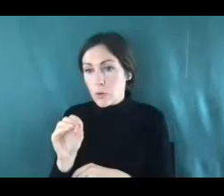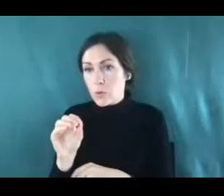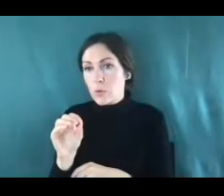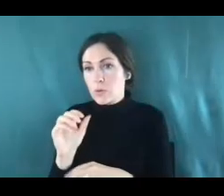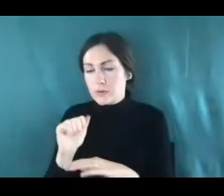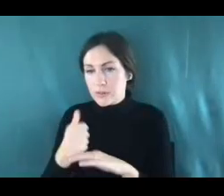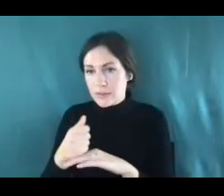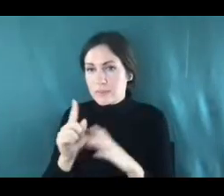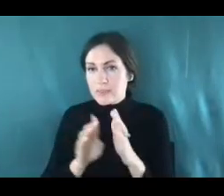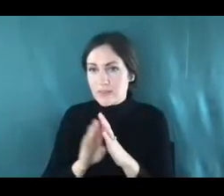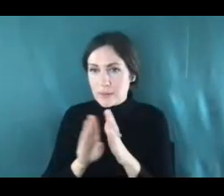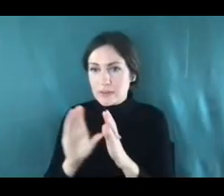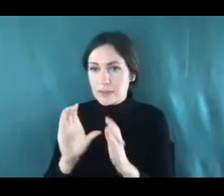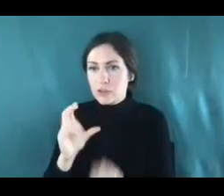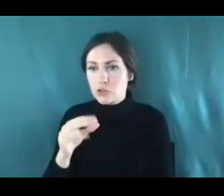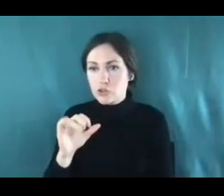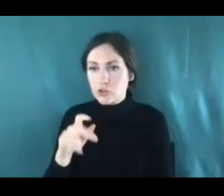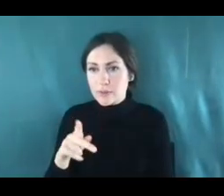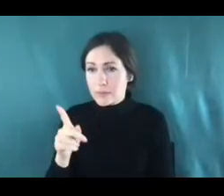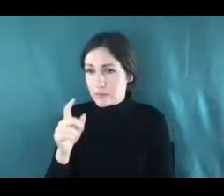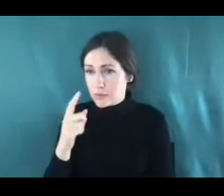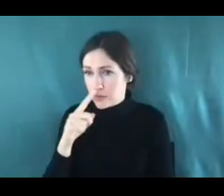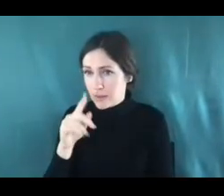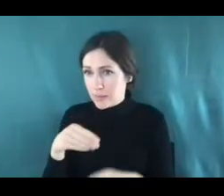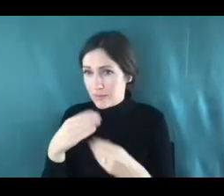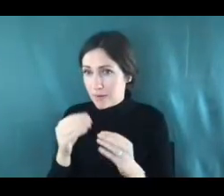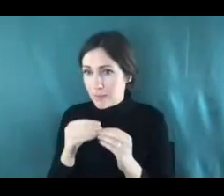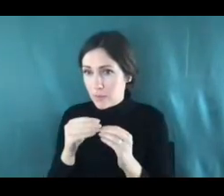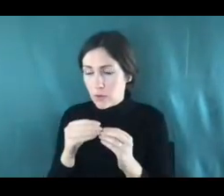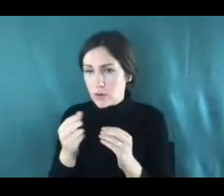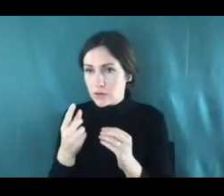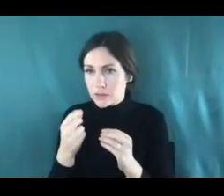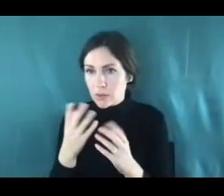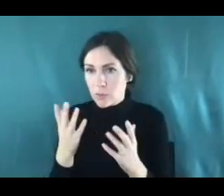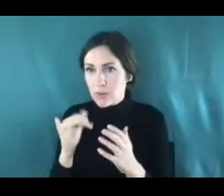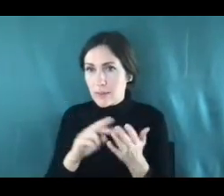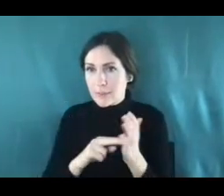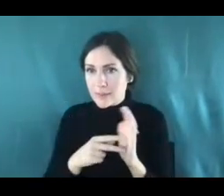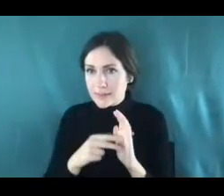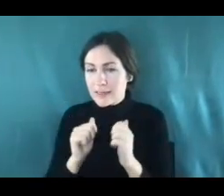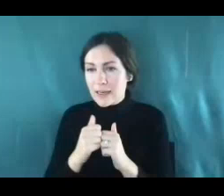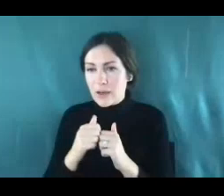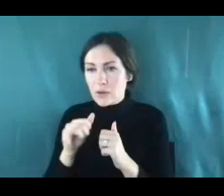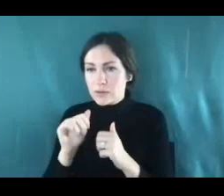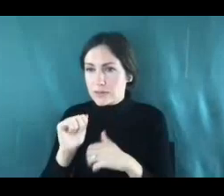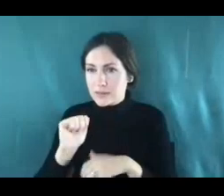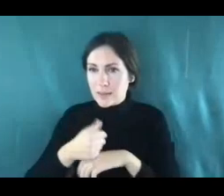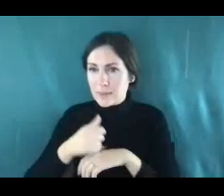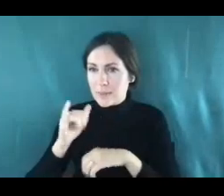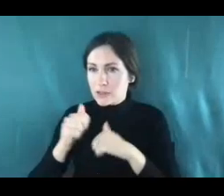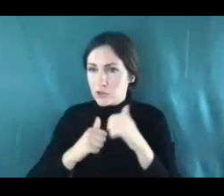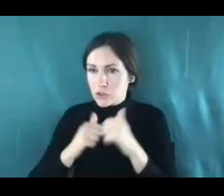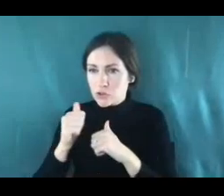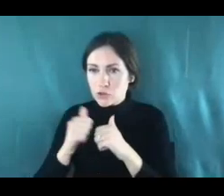of developing the chip. Could you provide more context as to what that means and how that framework was used?